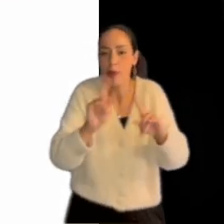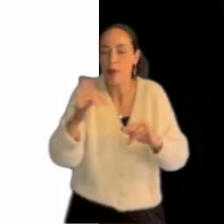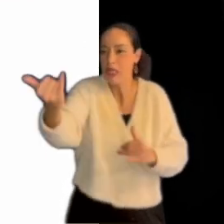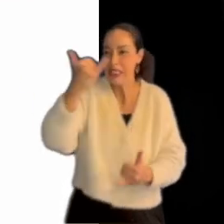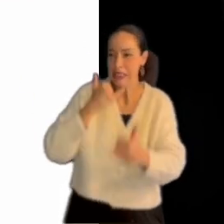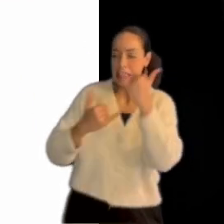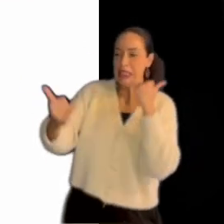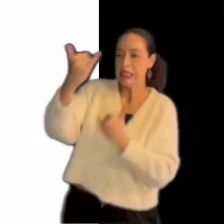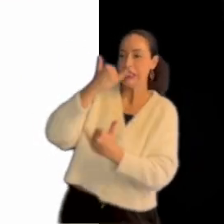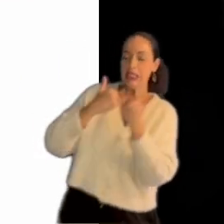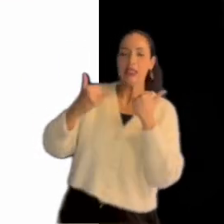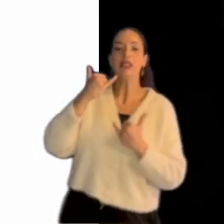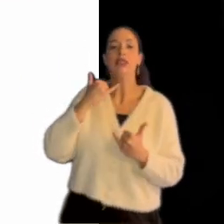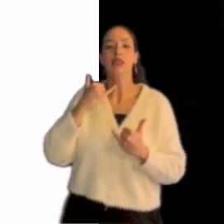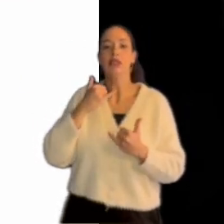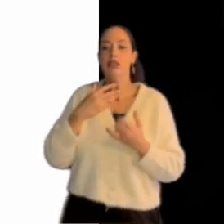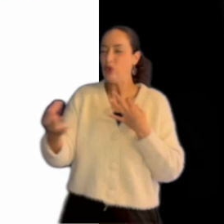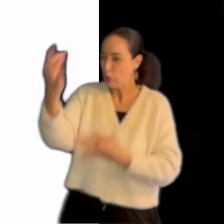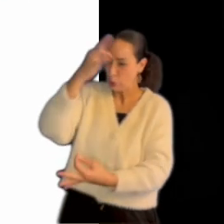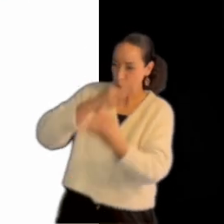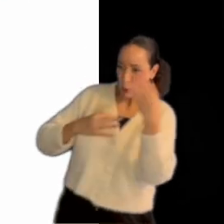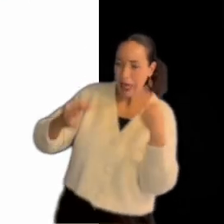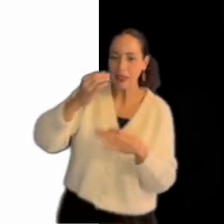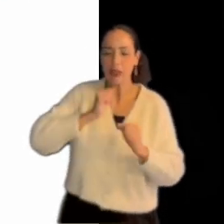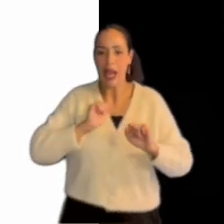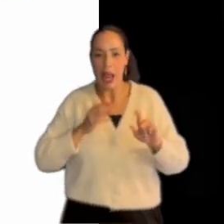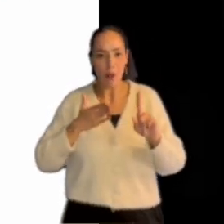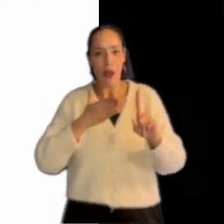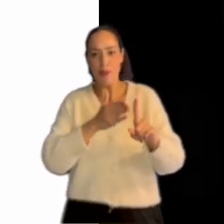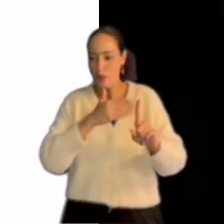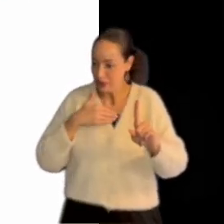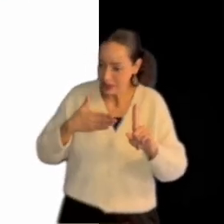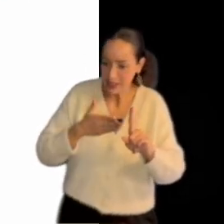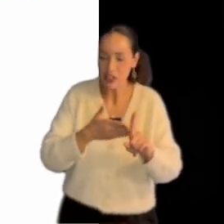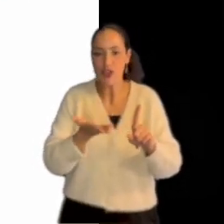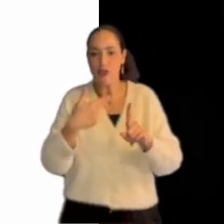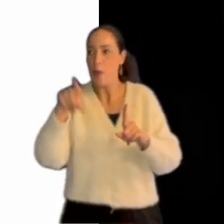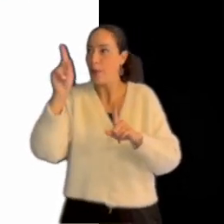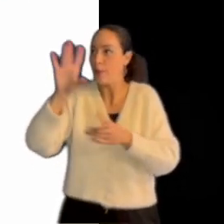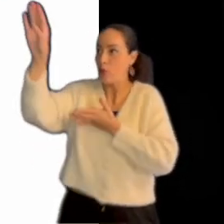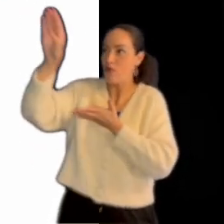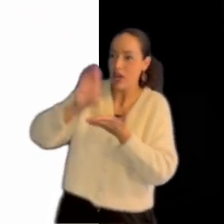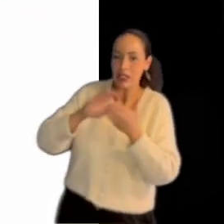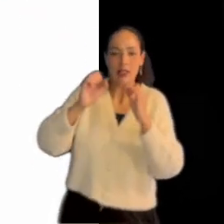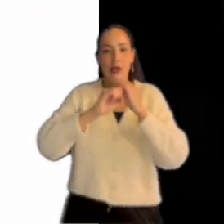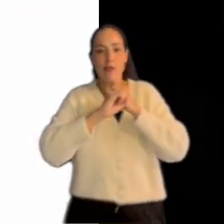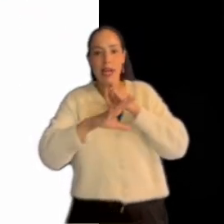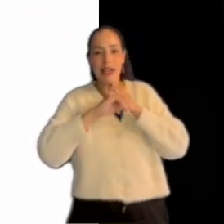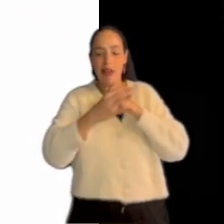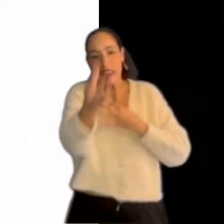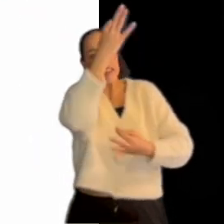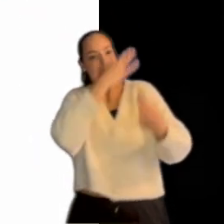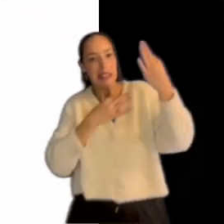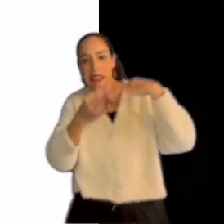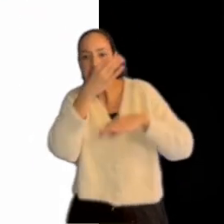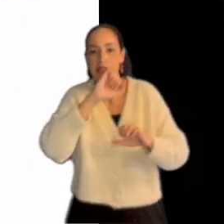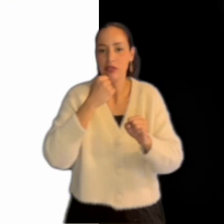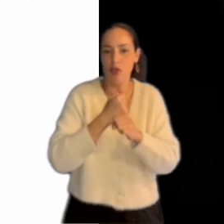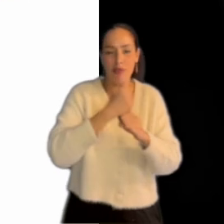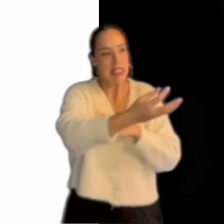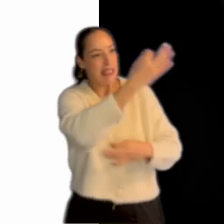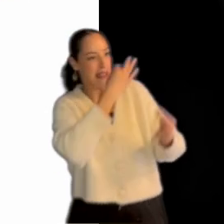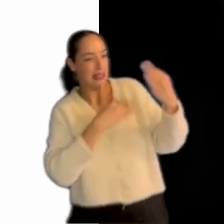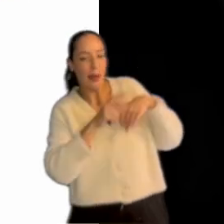media, wider government, and the police, the SENSE model was designed as a way of managing the demand for support in a more structured and efficient